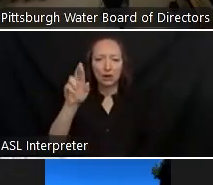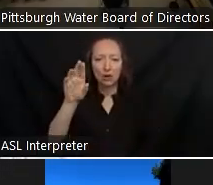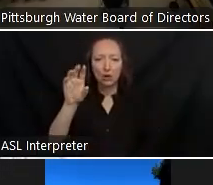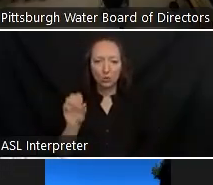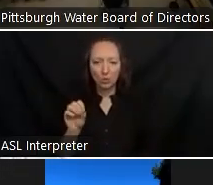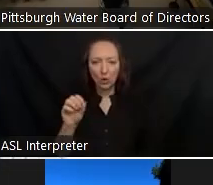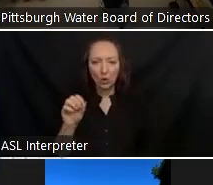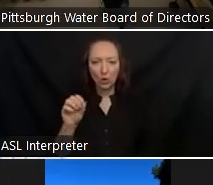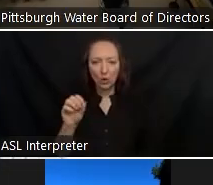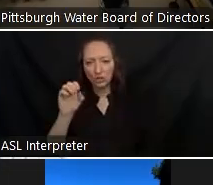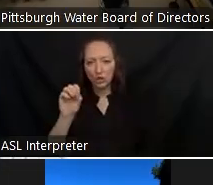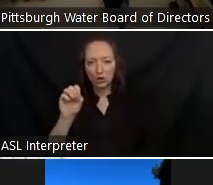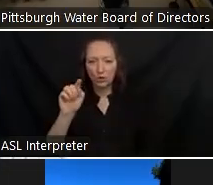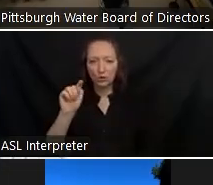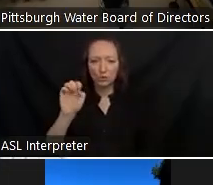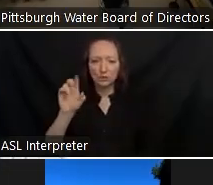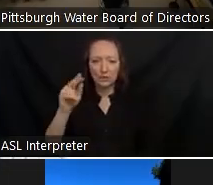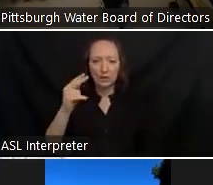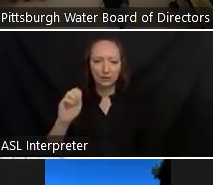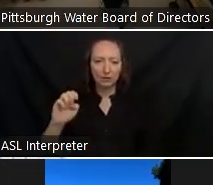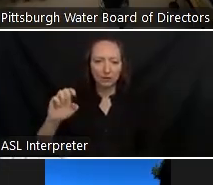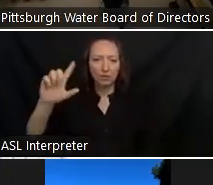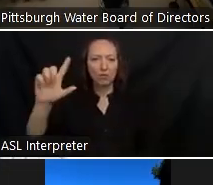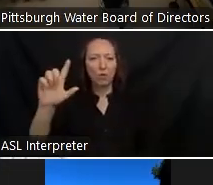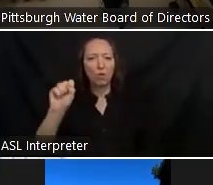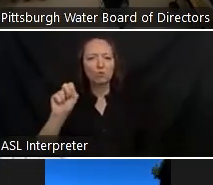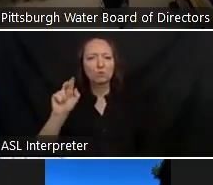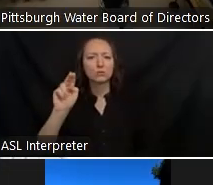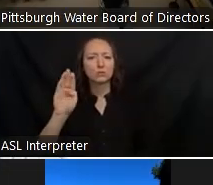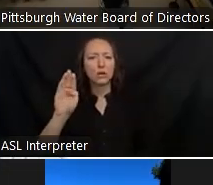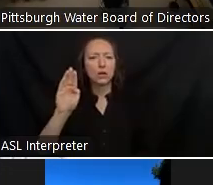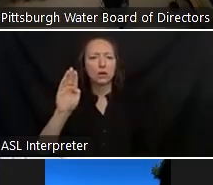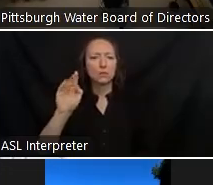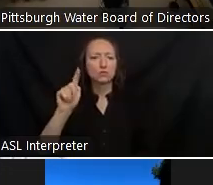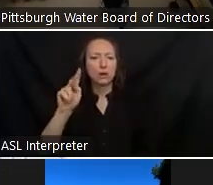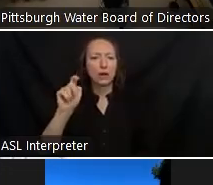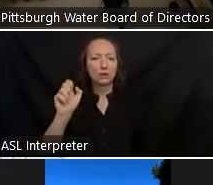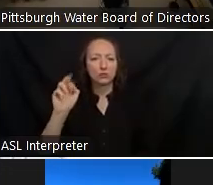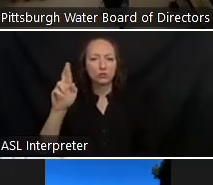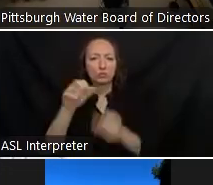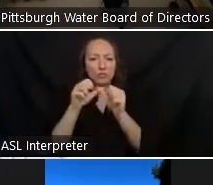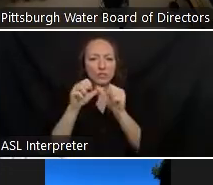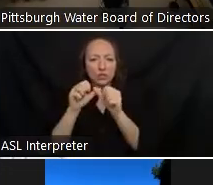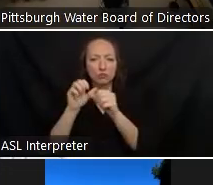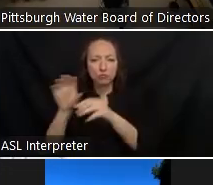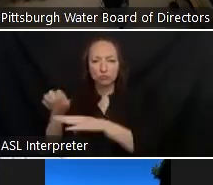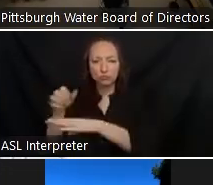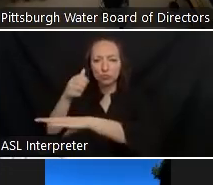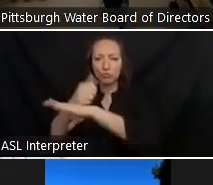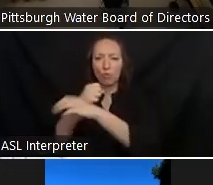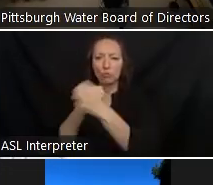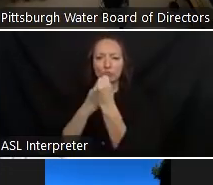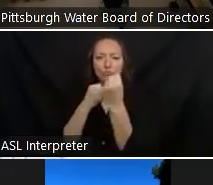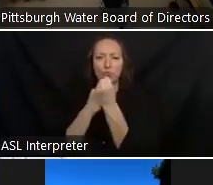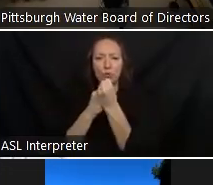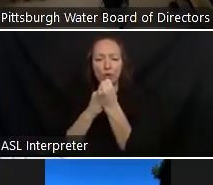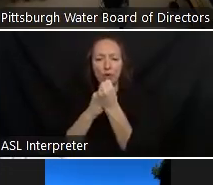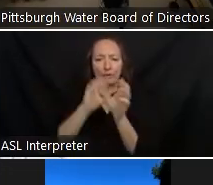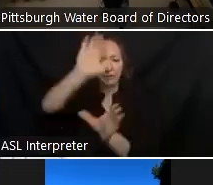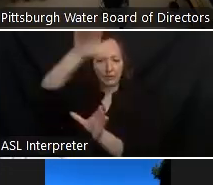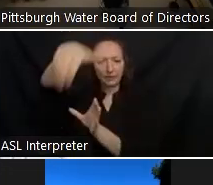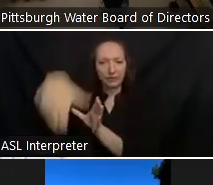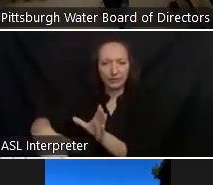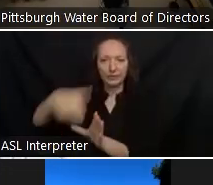supportive excavation, aka SOE system, progressing from west to east along the Clearwell through the pile drilling and